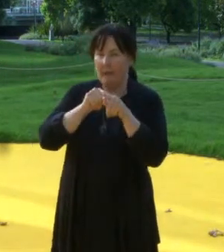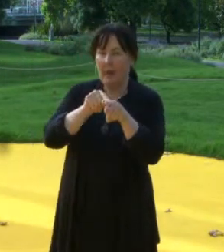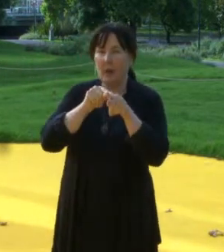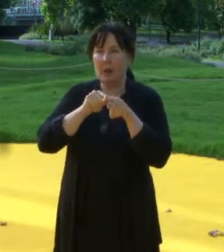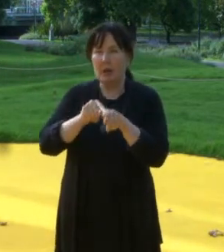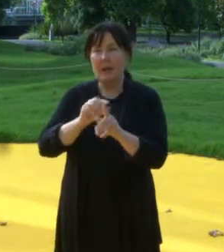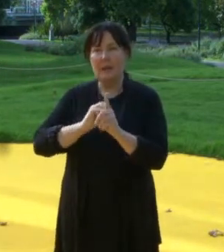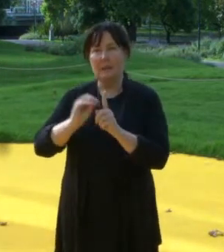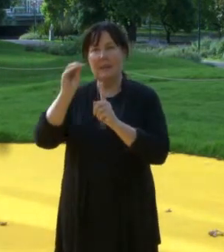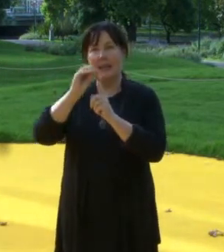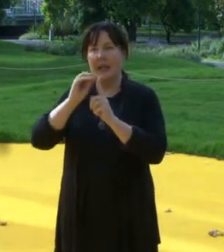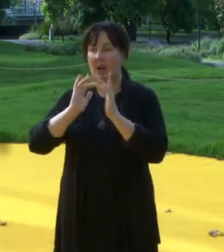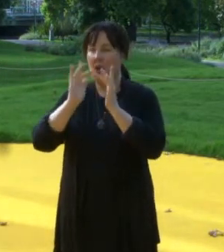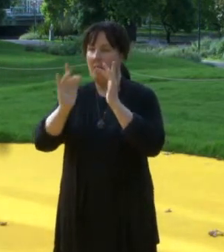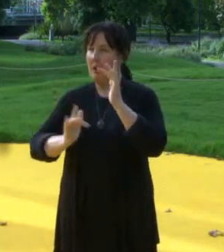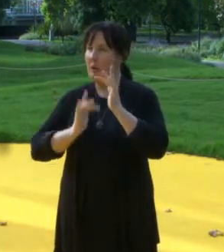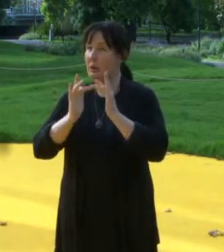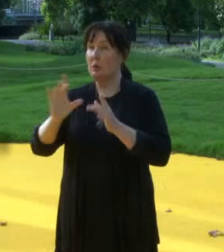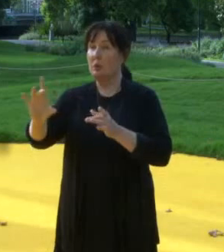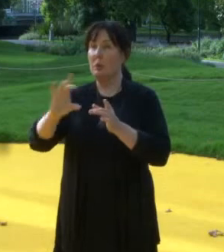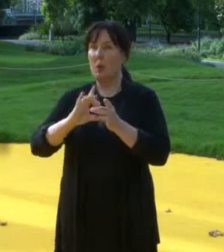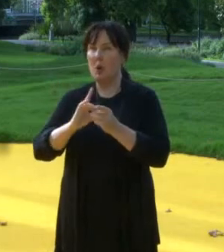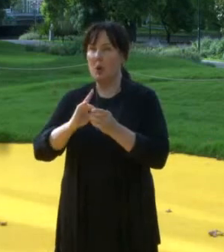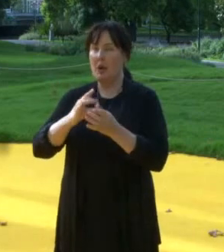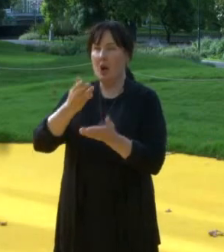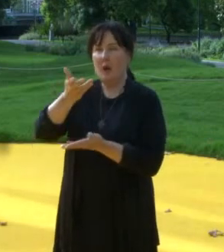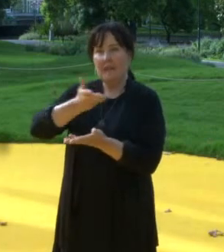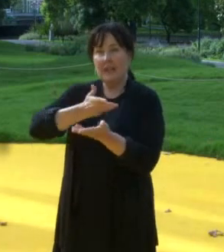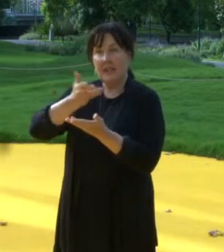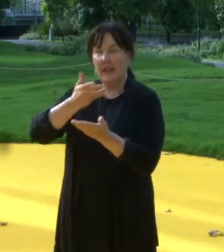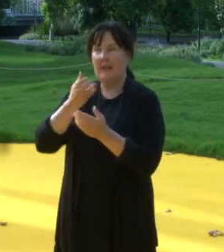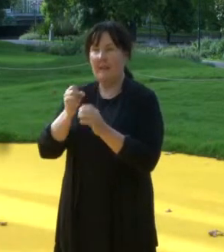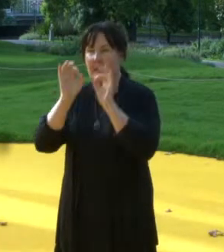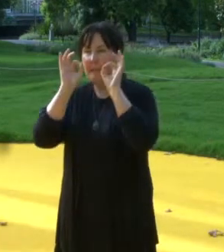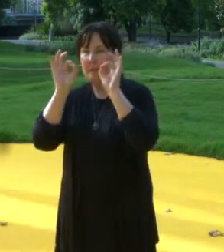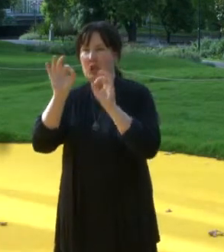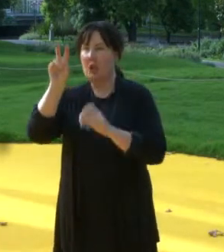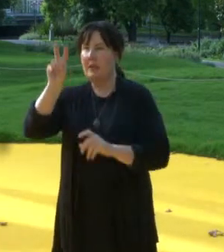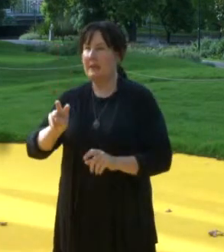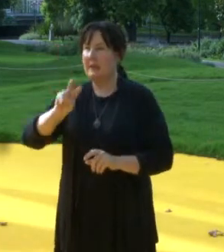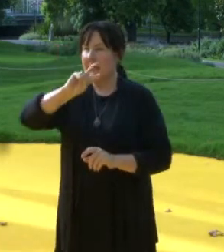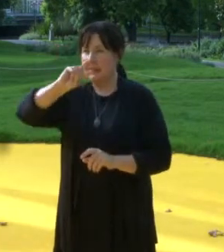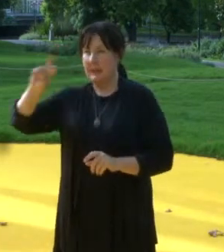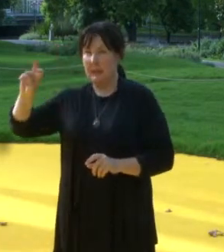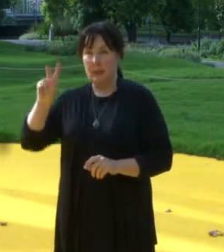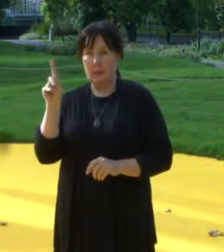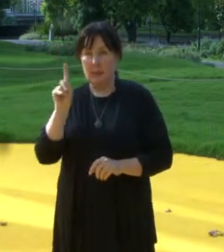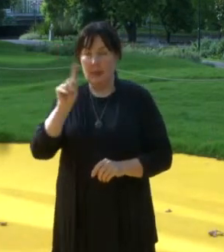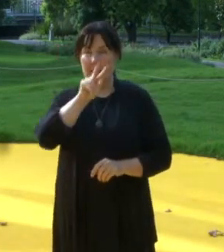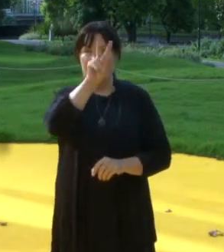can also join in the conversation. We'd love to hear from you. There's a special hashtag, it's hashtag